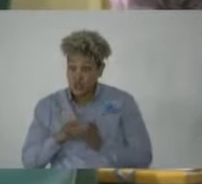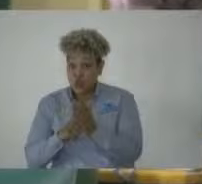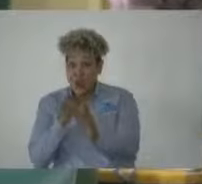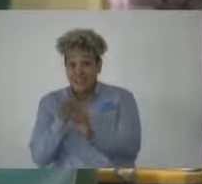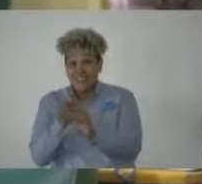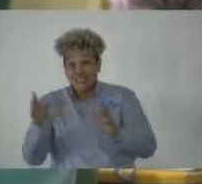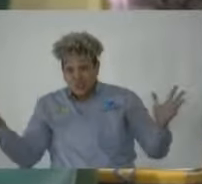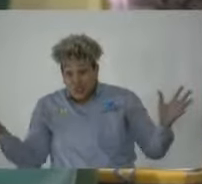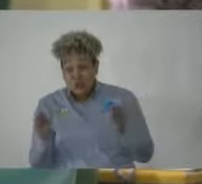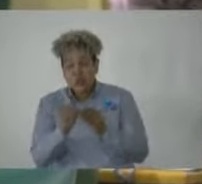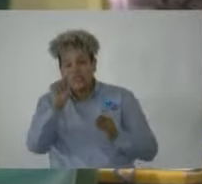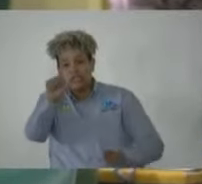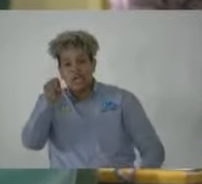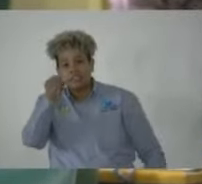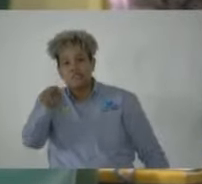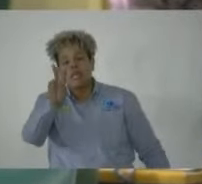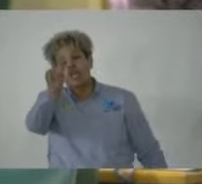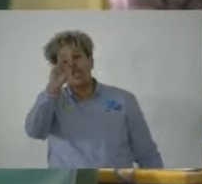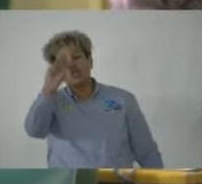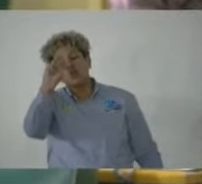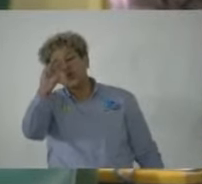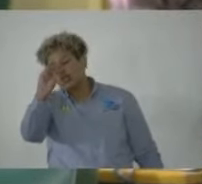total duty rate of